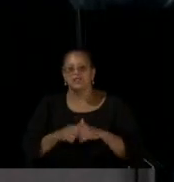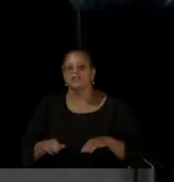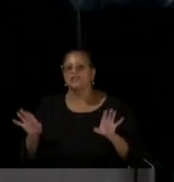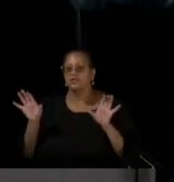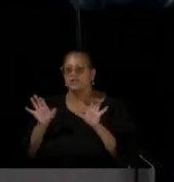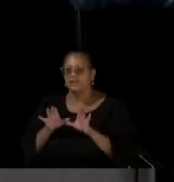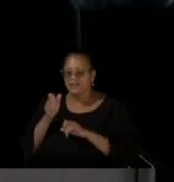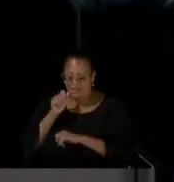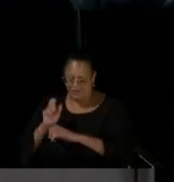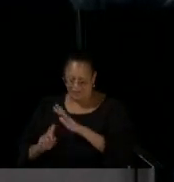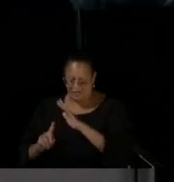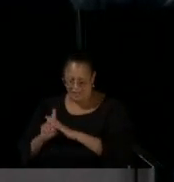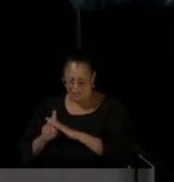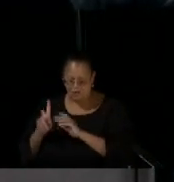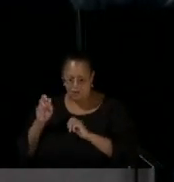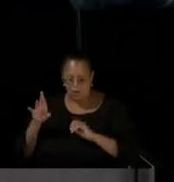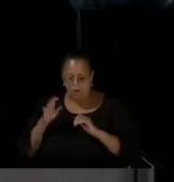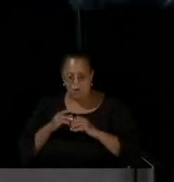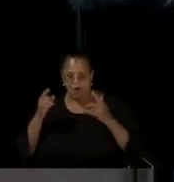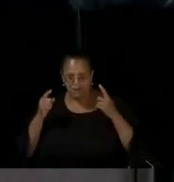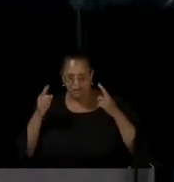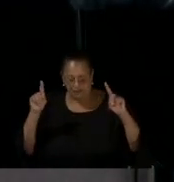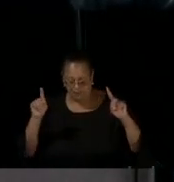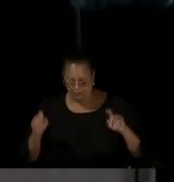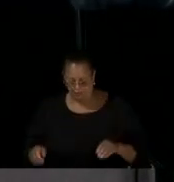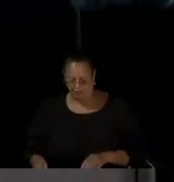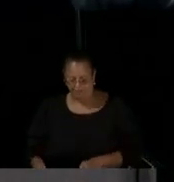or certificate of achievement.